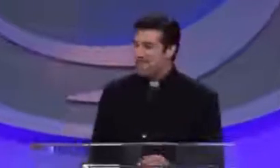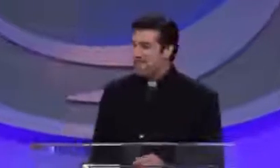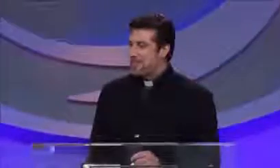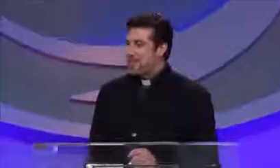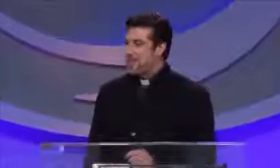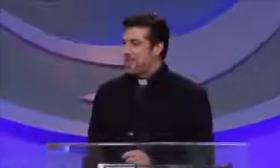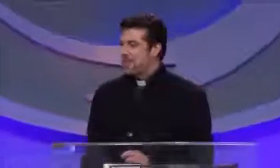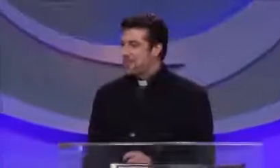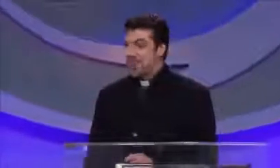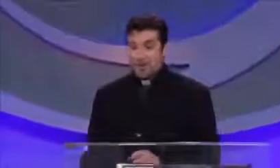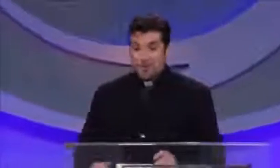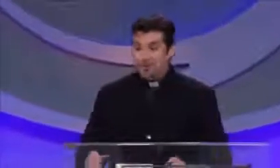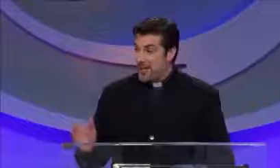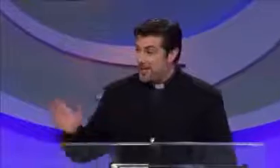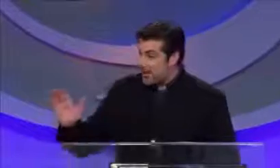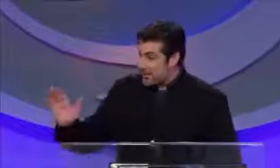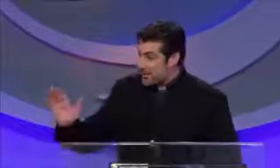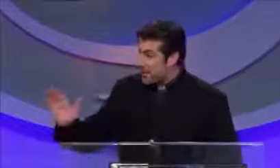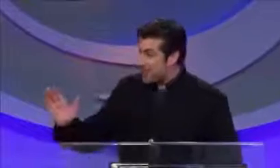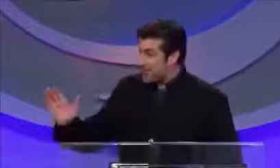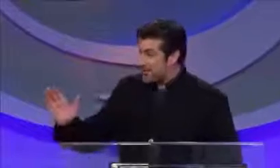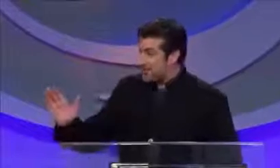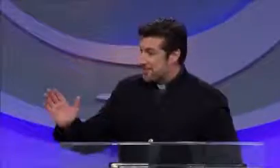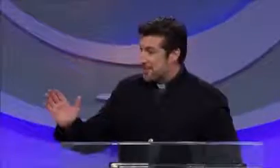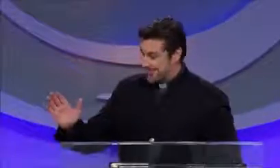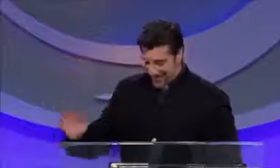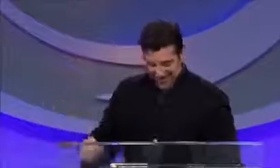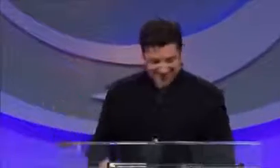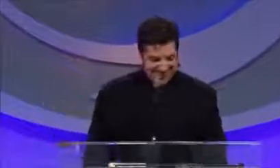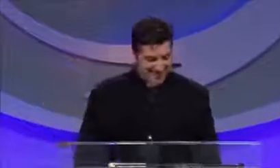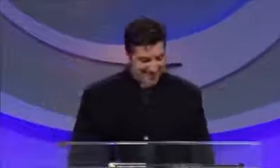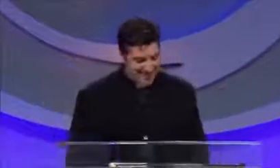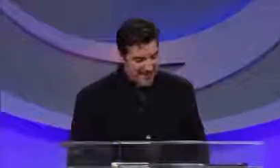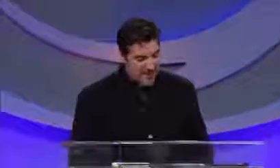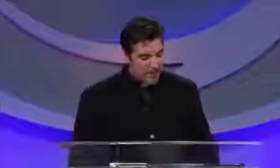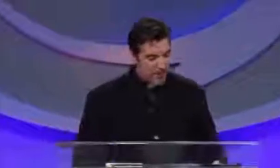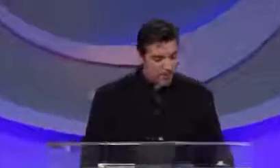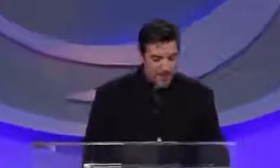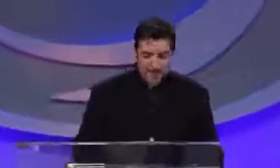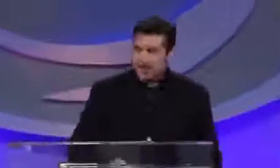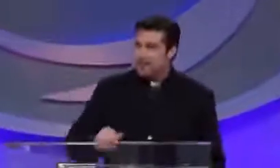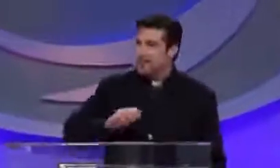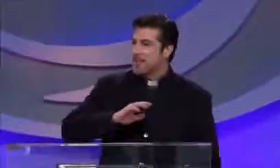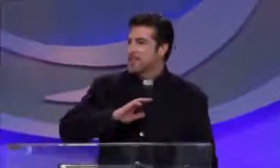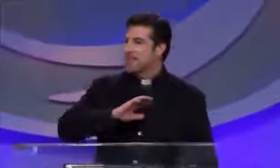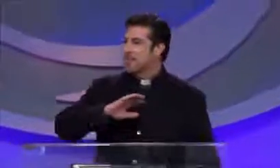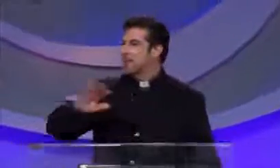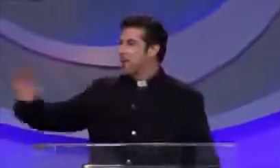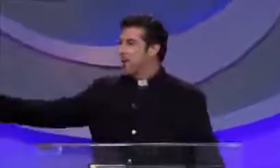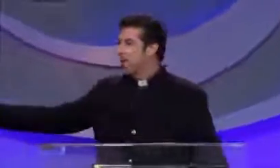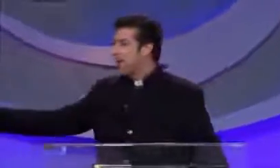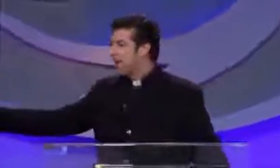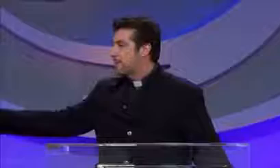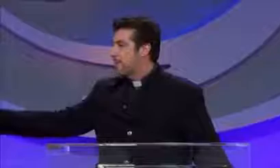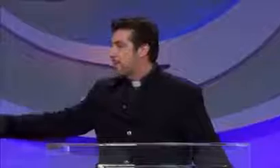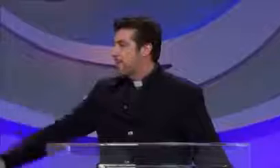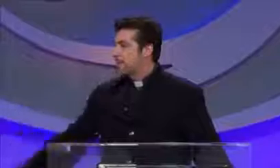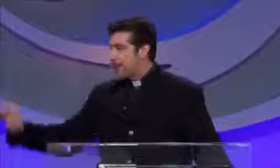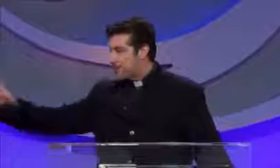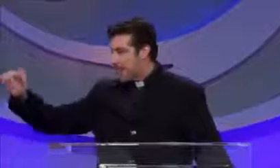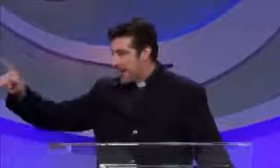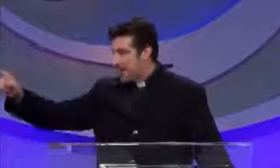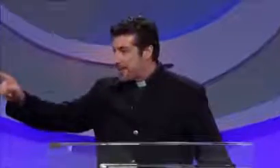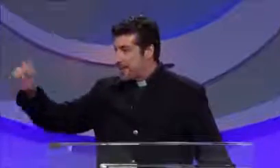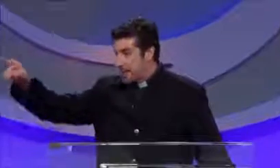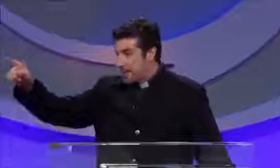Funny. So I was really not trying to work the system. Pope Benedict, he said to all the charismatic